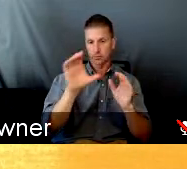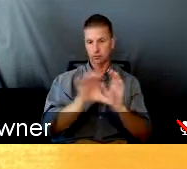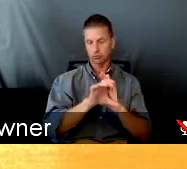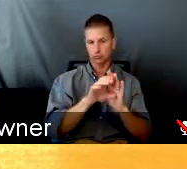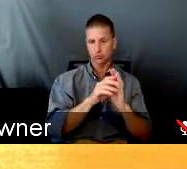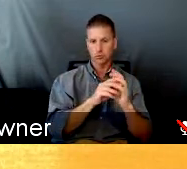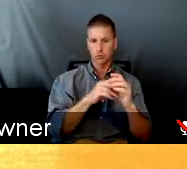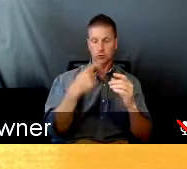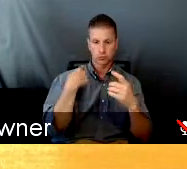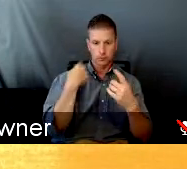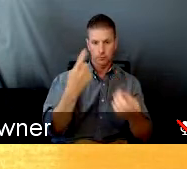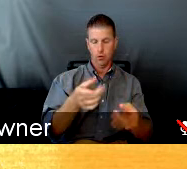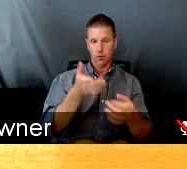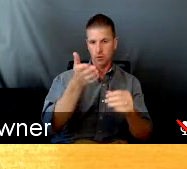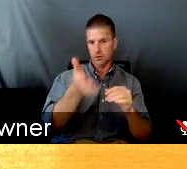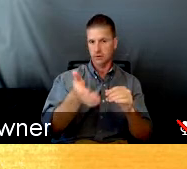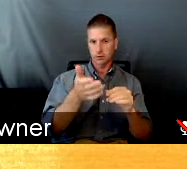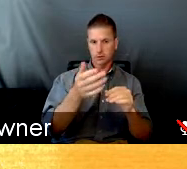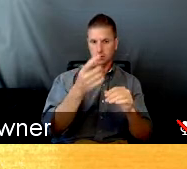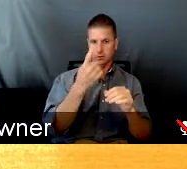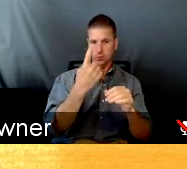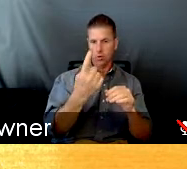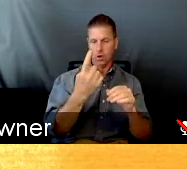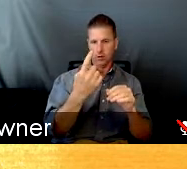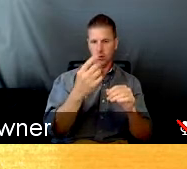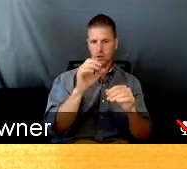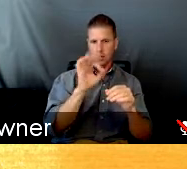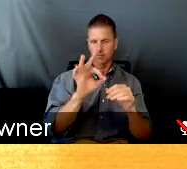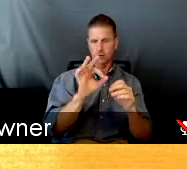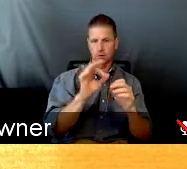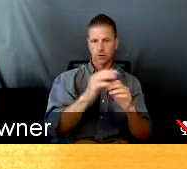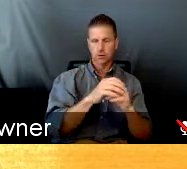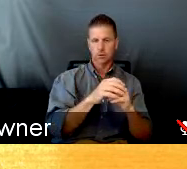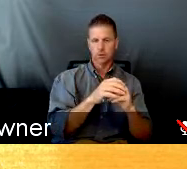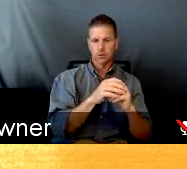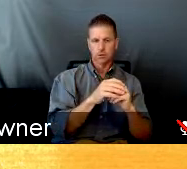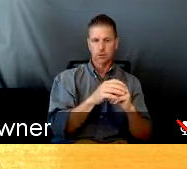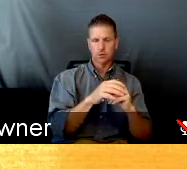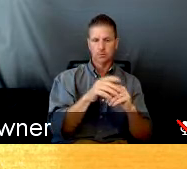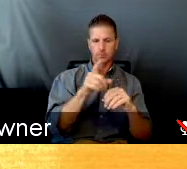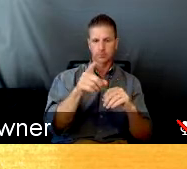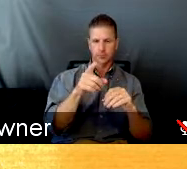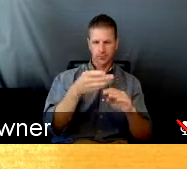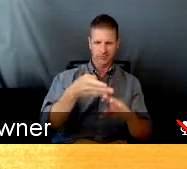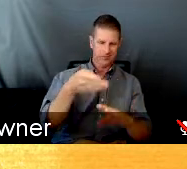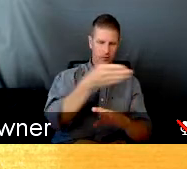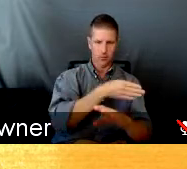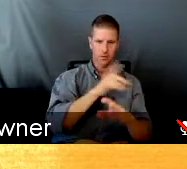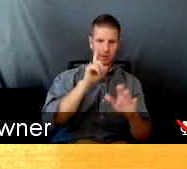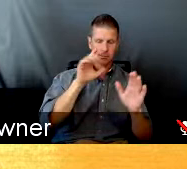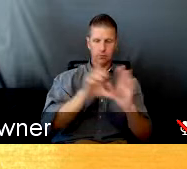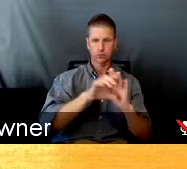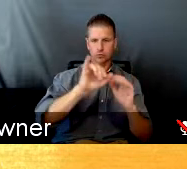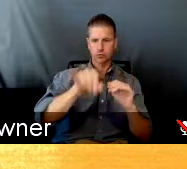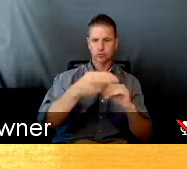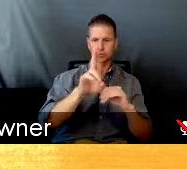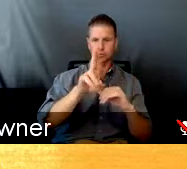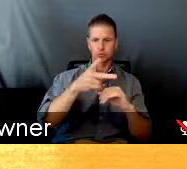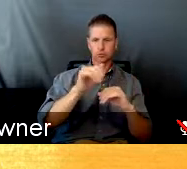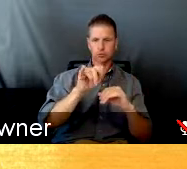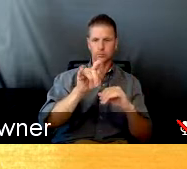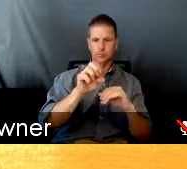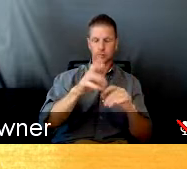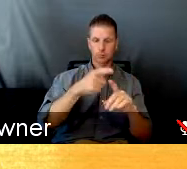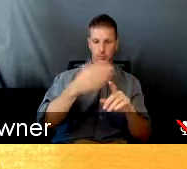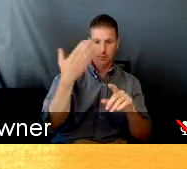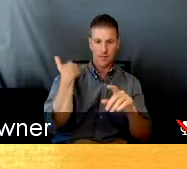so far. This was one of the um, one of the early images of Jupiter from last